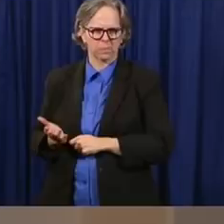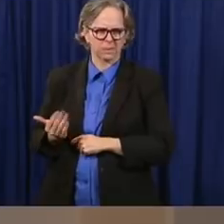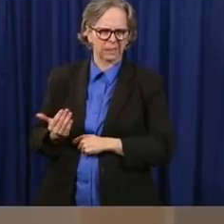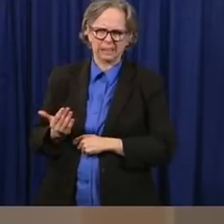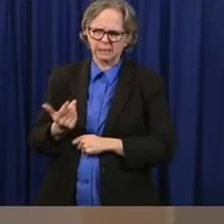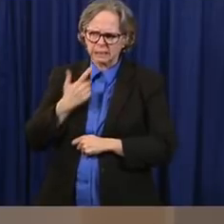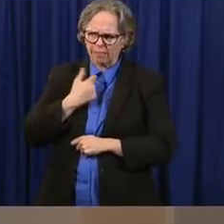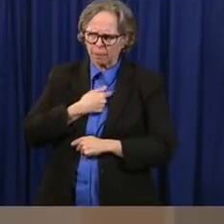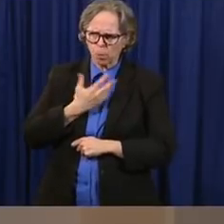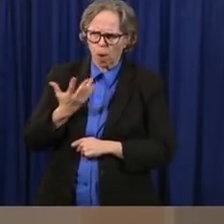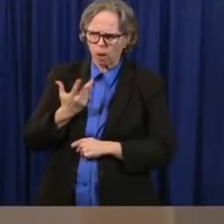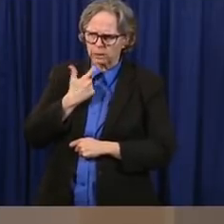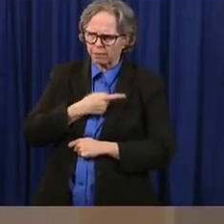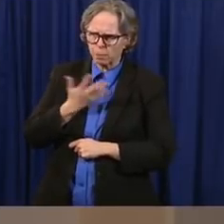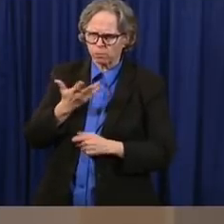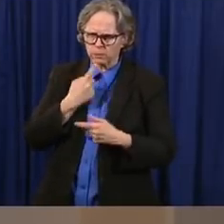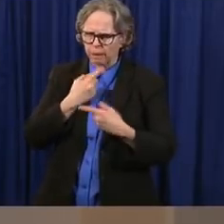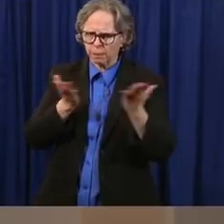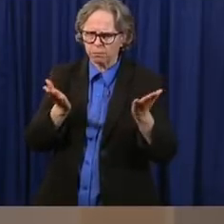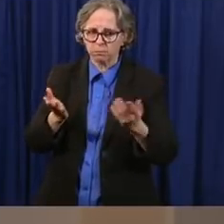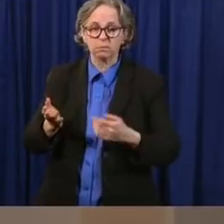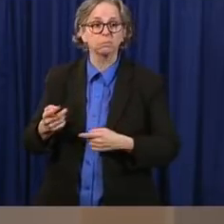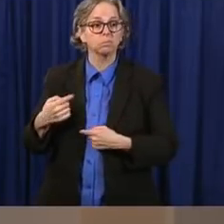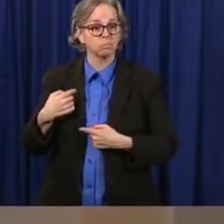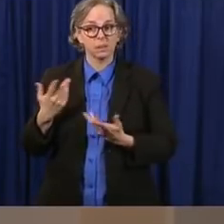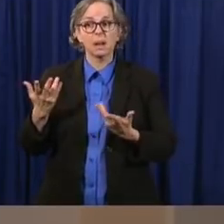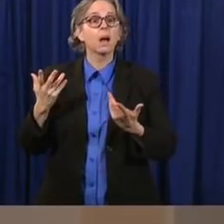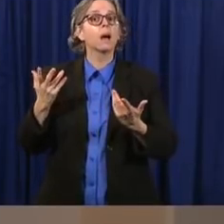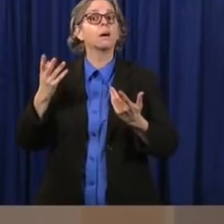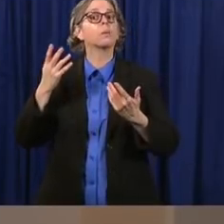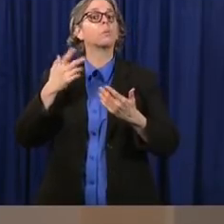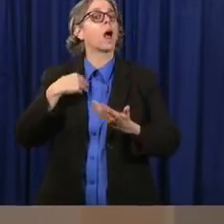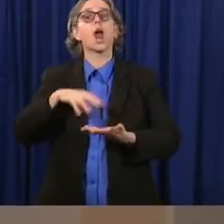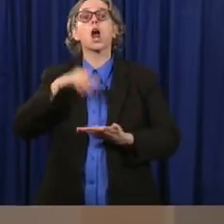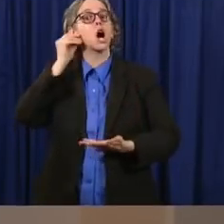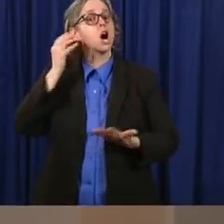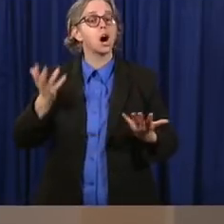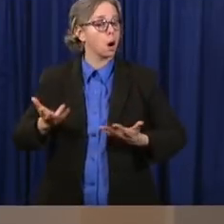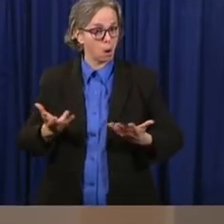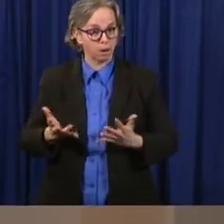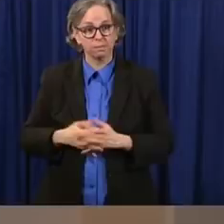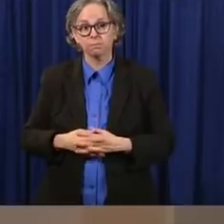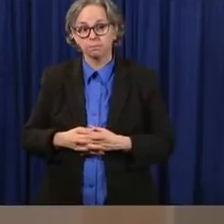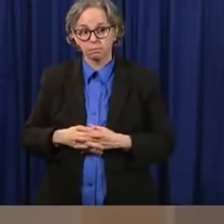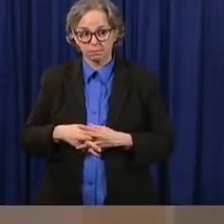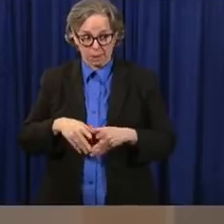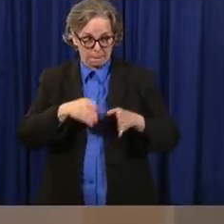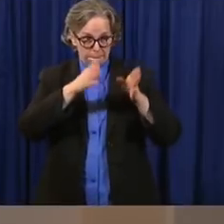feedback that I've received has been that for everybody who's